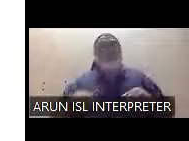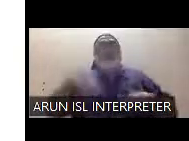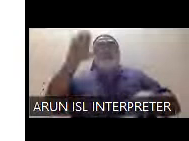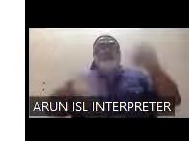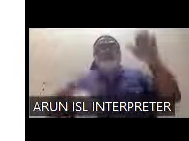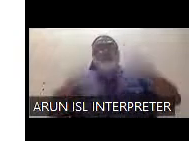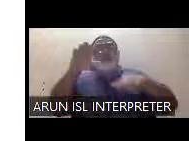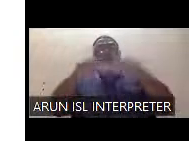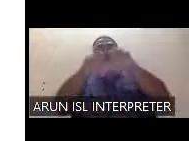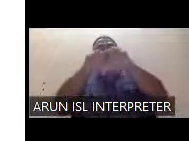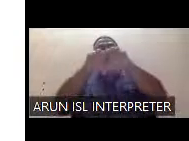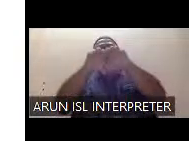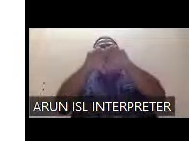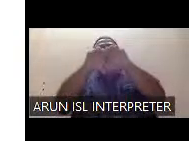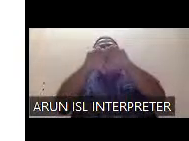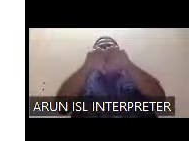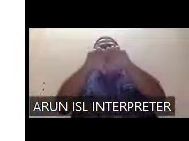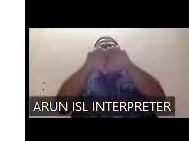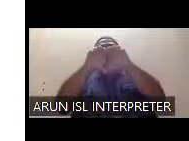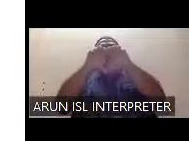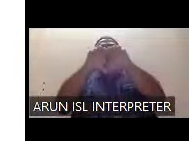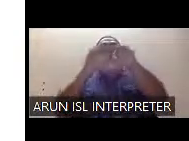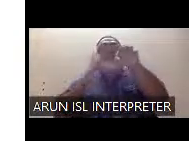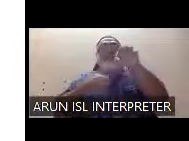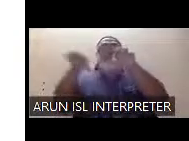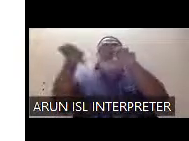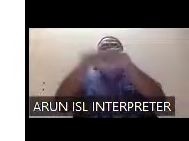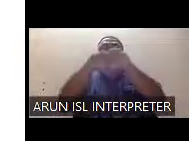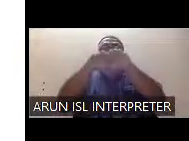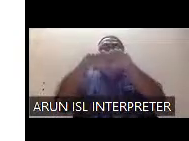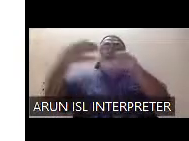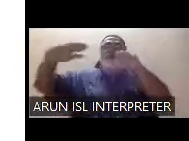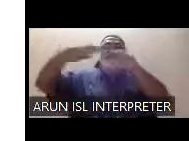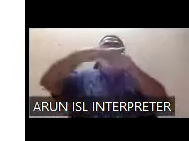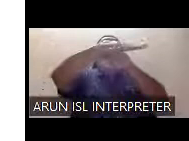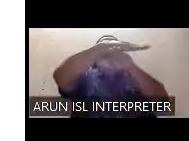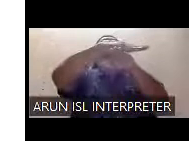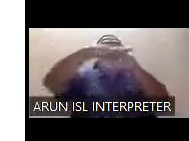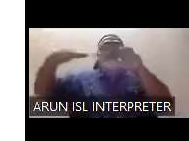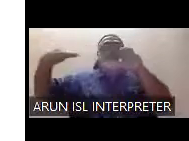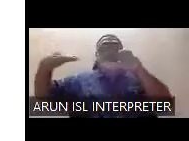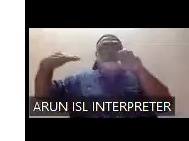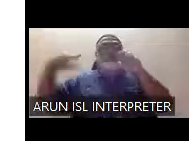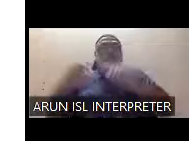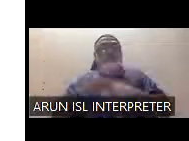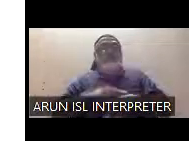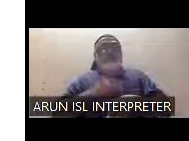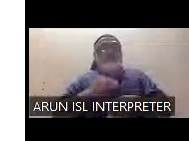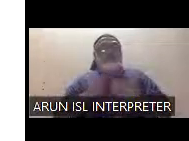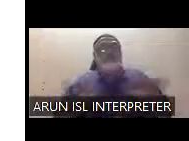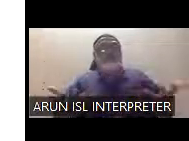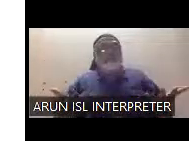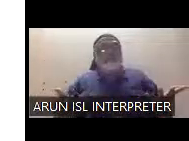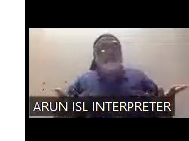should not be there. Ideally, it should be at one level. And the coach exterior should also clearly say that, this is an accessible